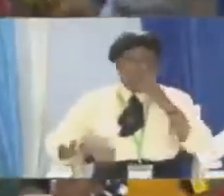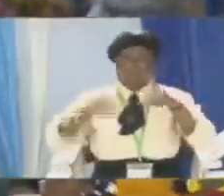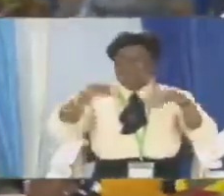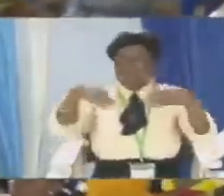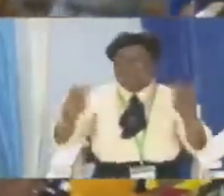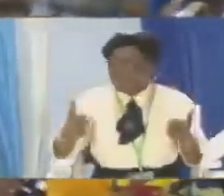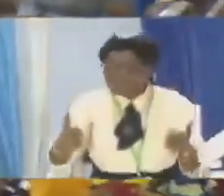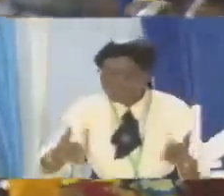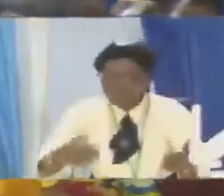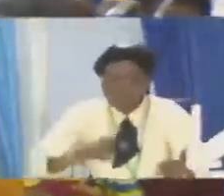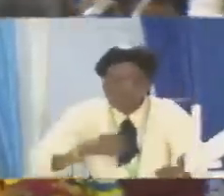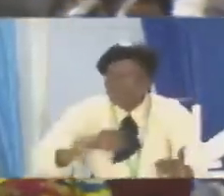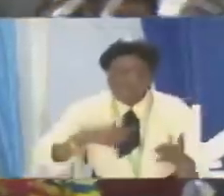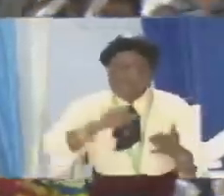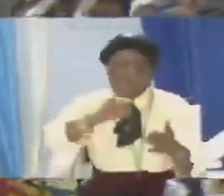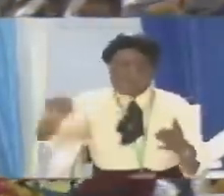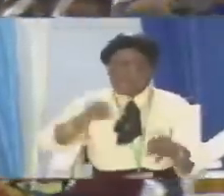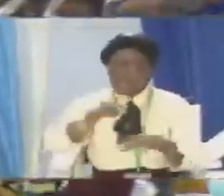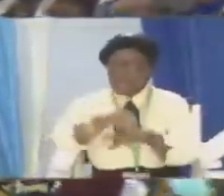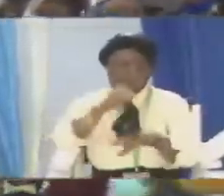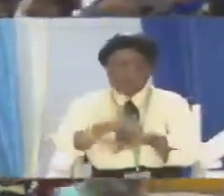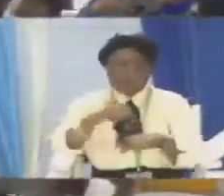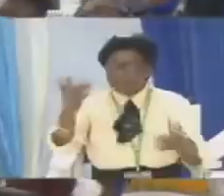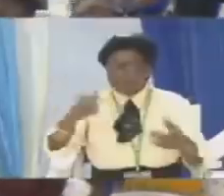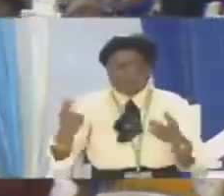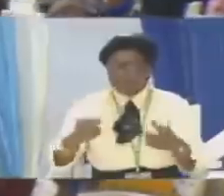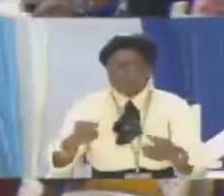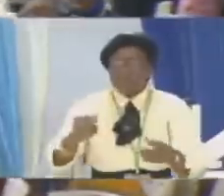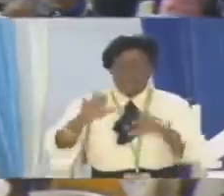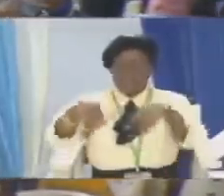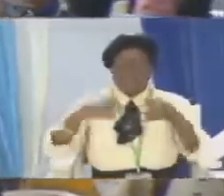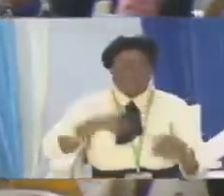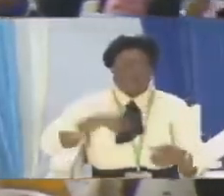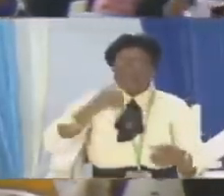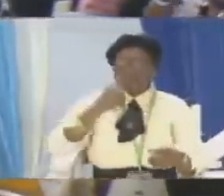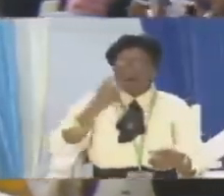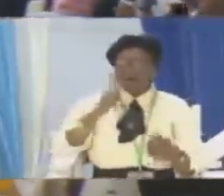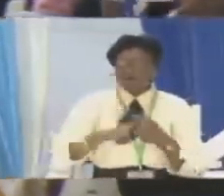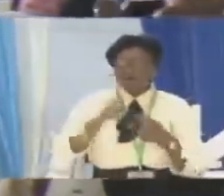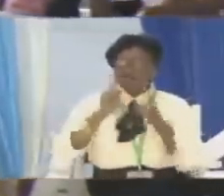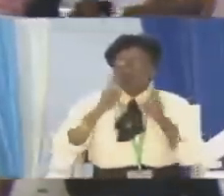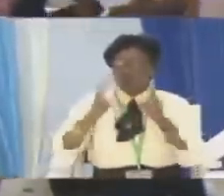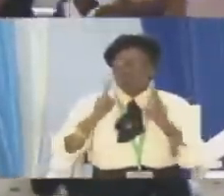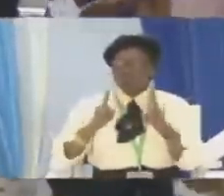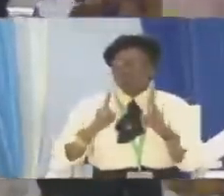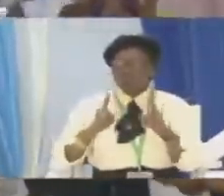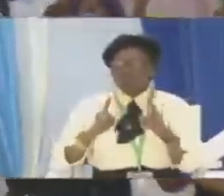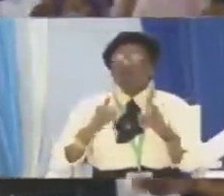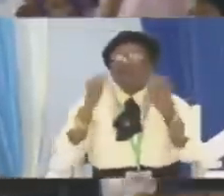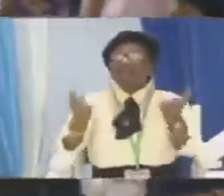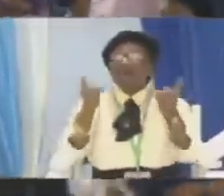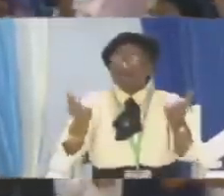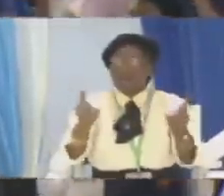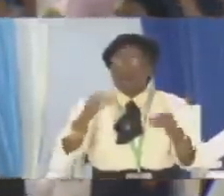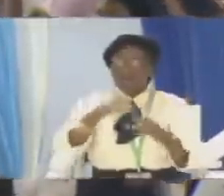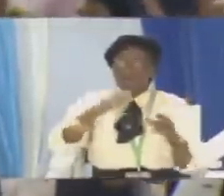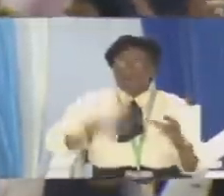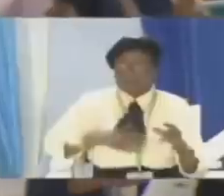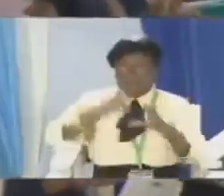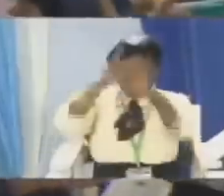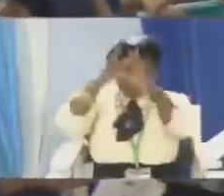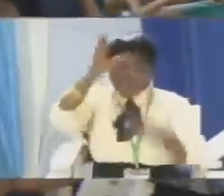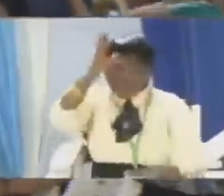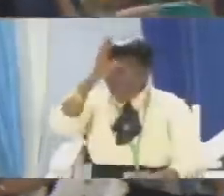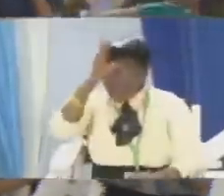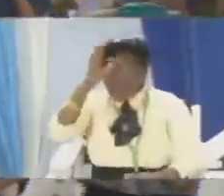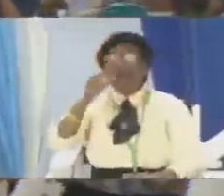a message. Give me mouth to talk in my father's house and in my mother's house and